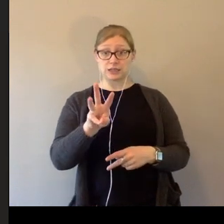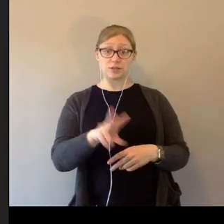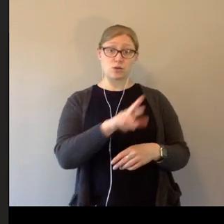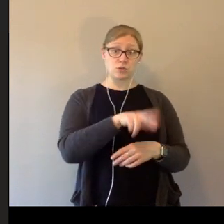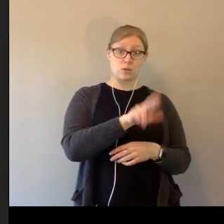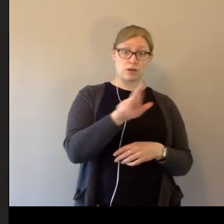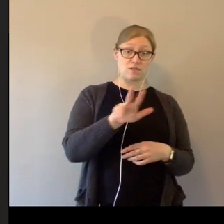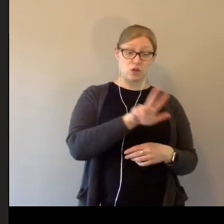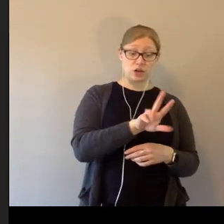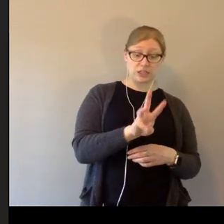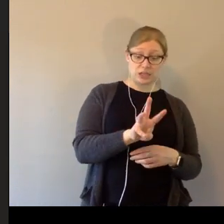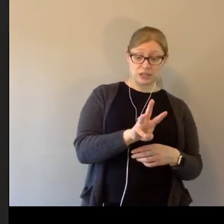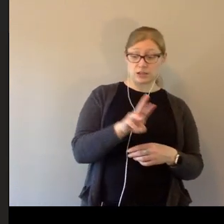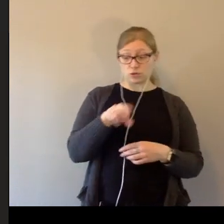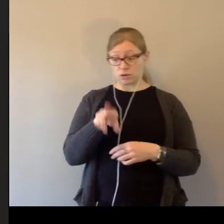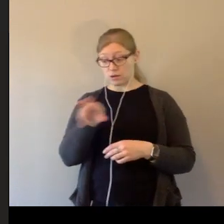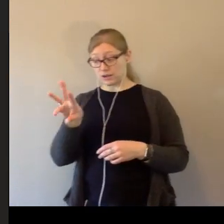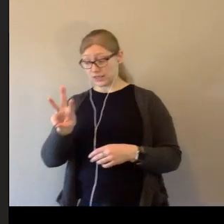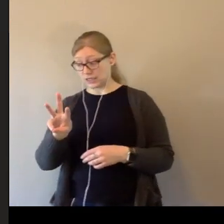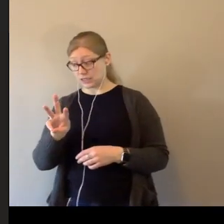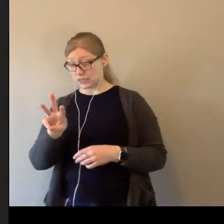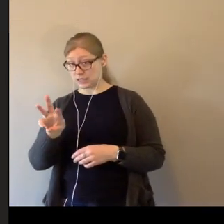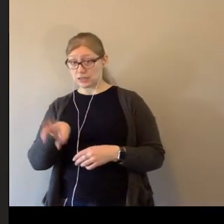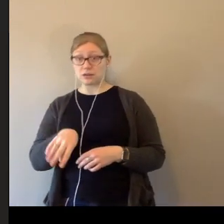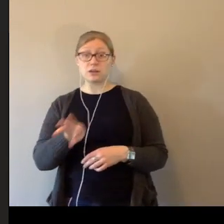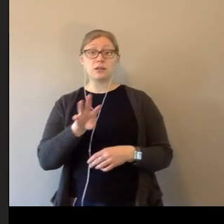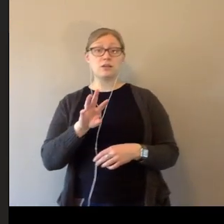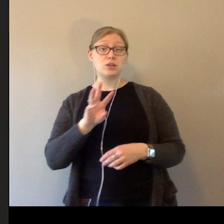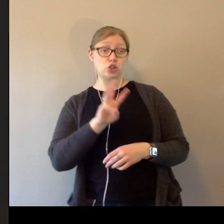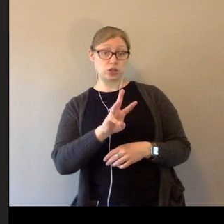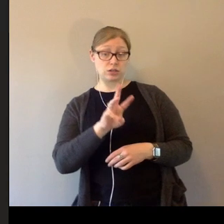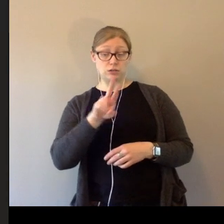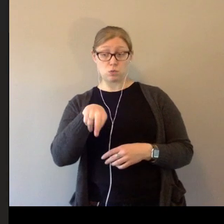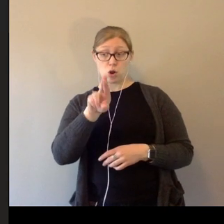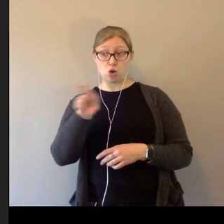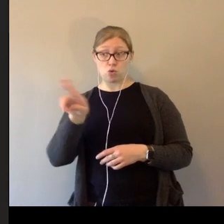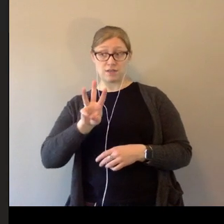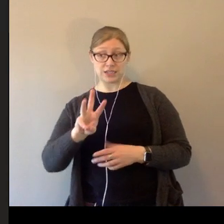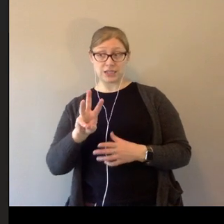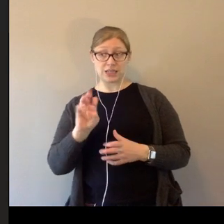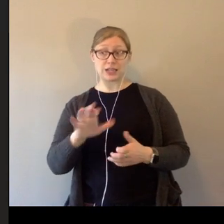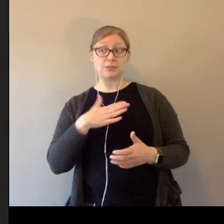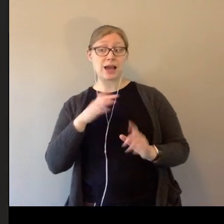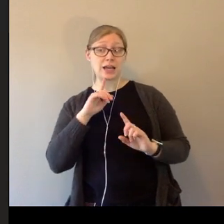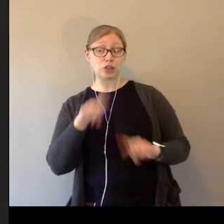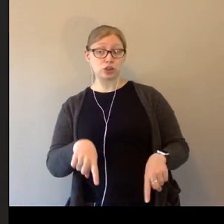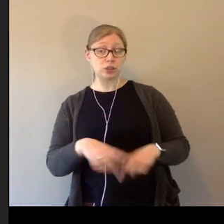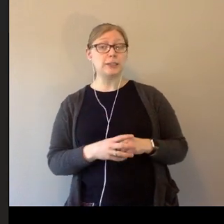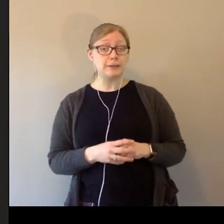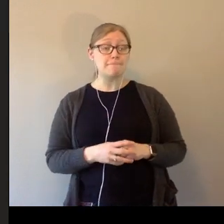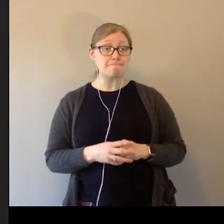root of 6, and 6 square root of 6 is my answer.